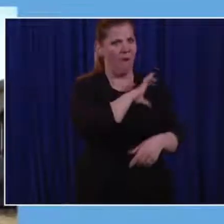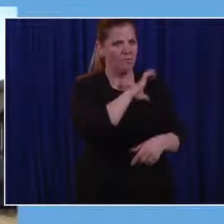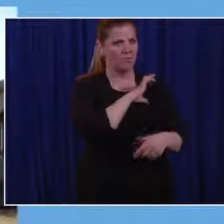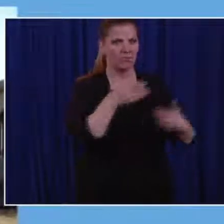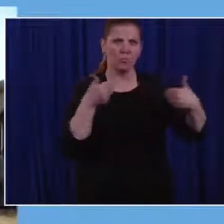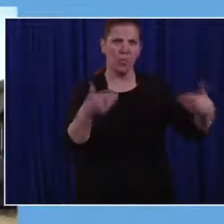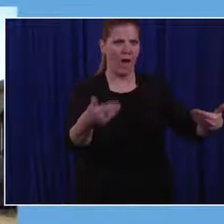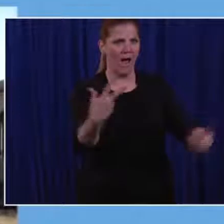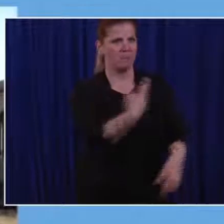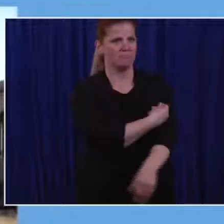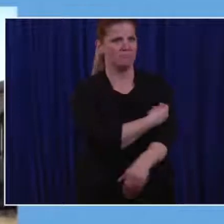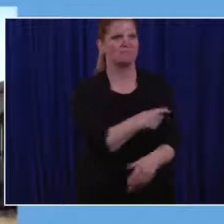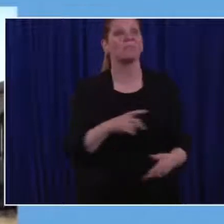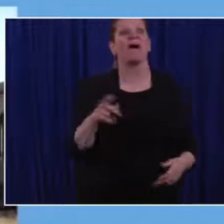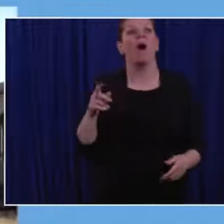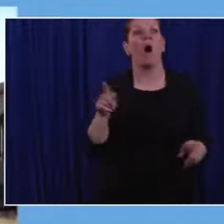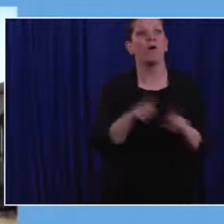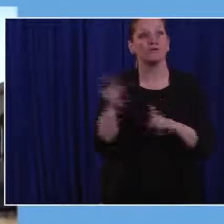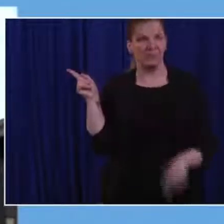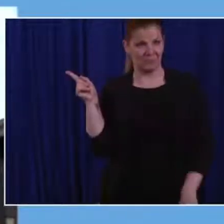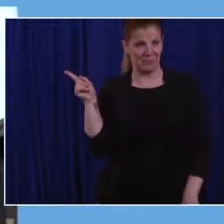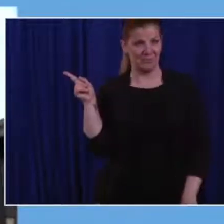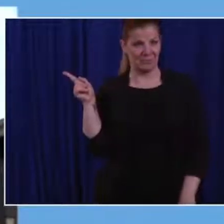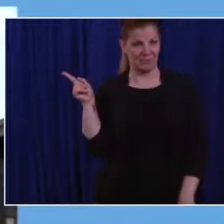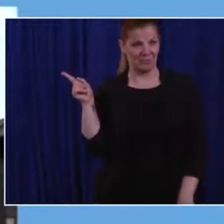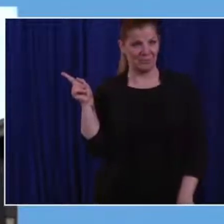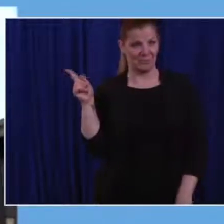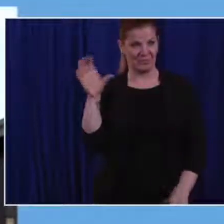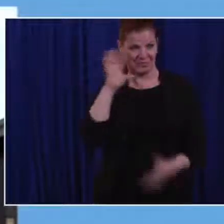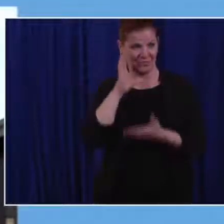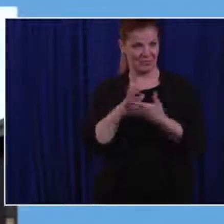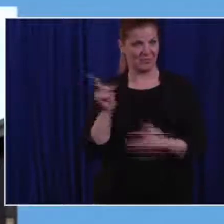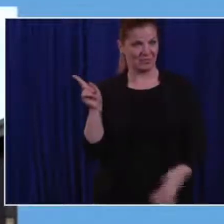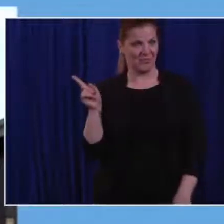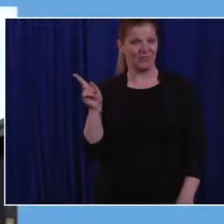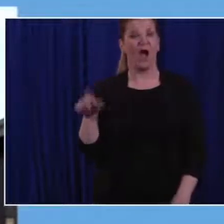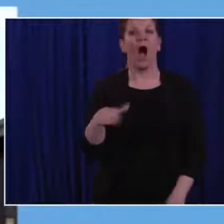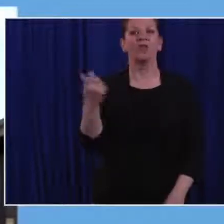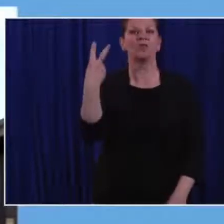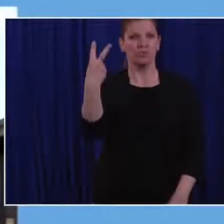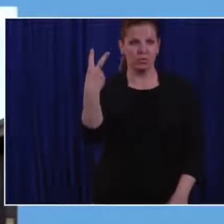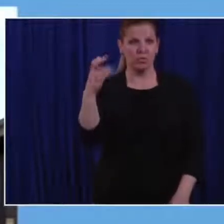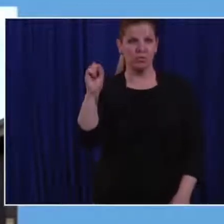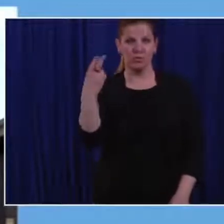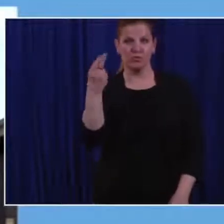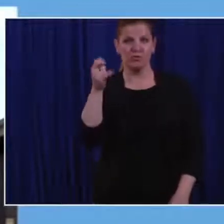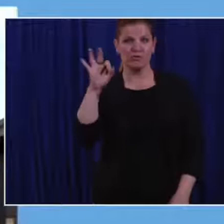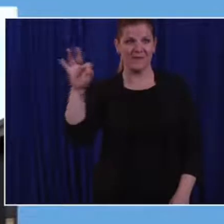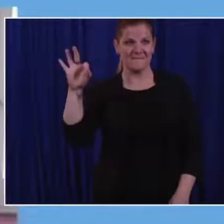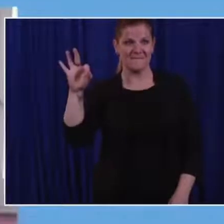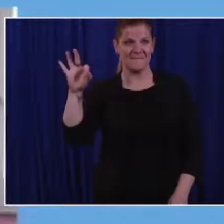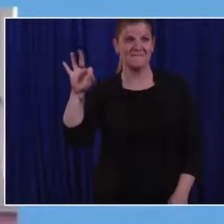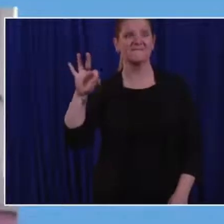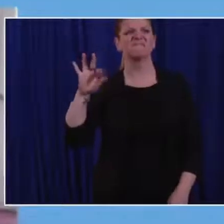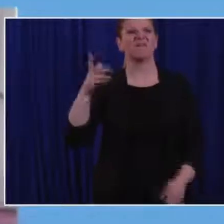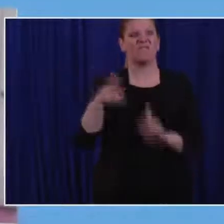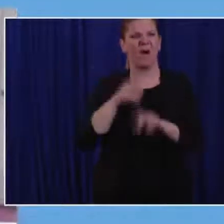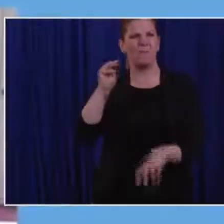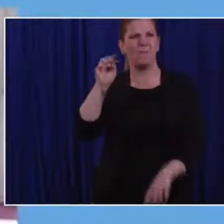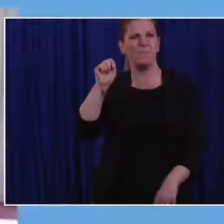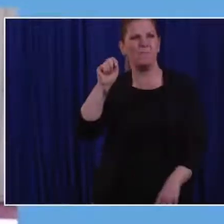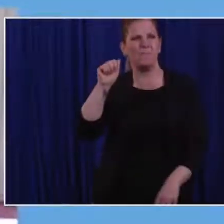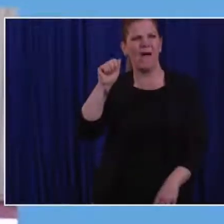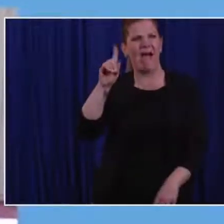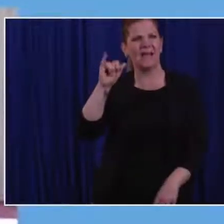Ohio's county sheriffs stepped up to be vaccinated at the Molly Caron Agriculture Center in London. Sheriff John Sweeney of Madison County and Sheriff